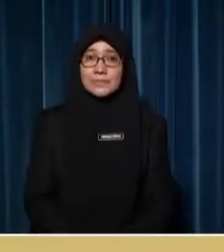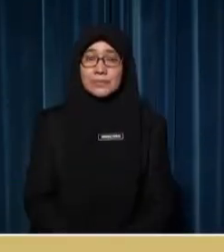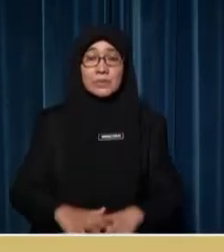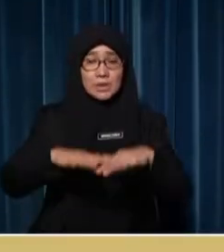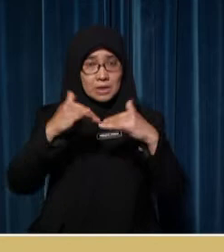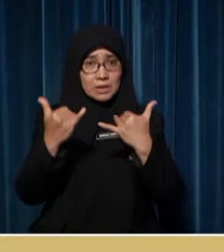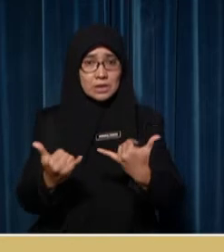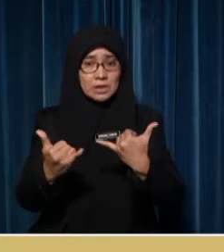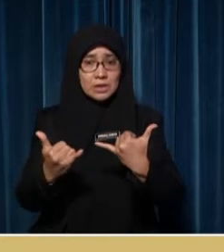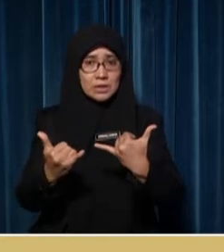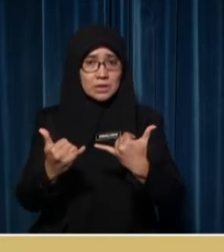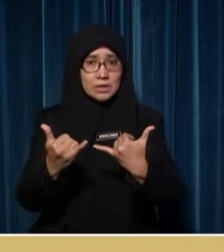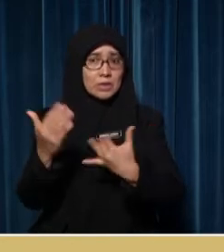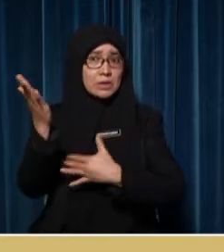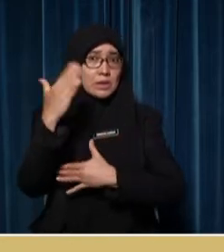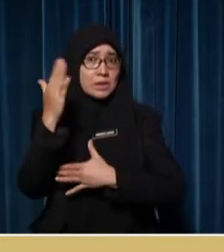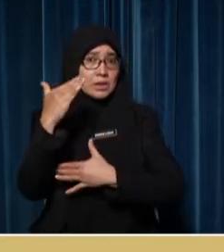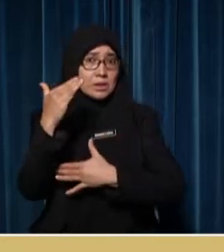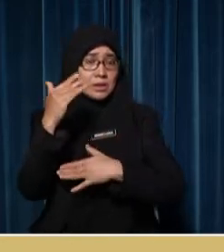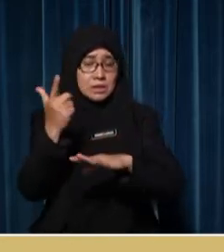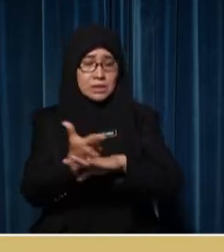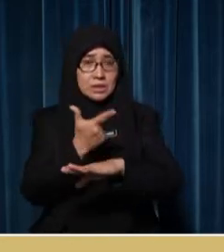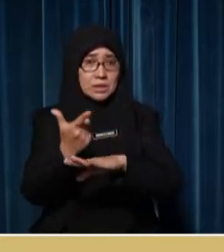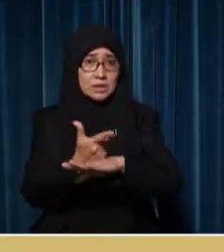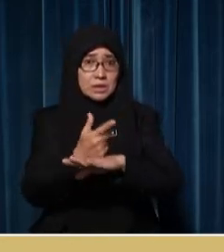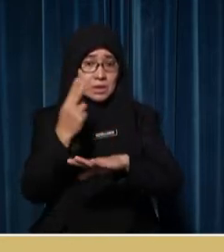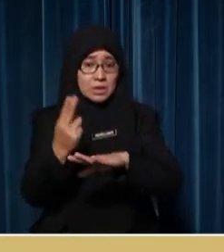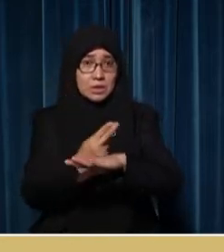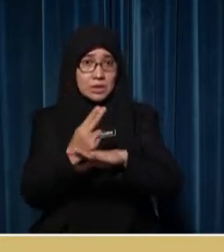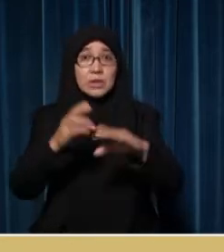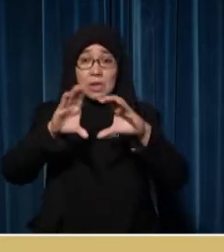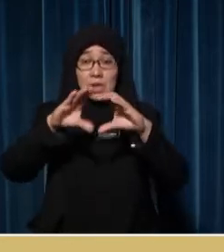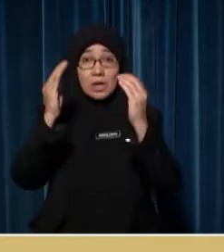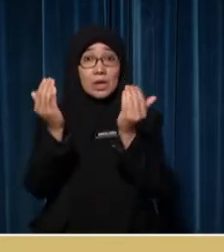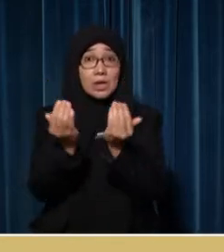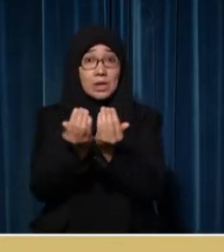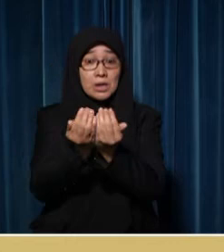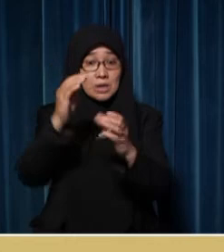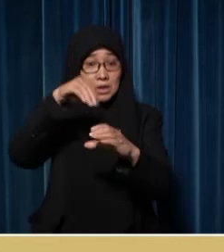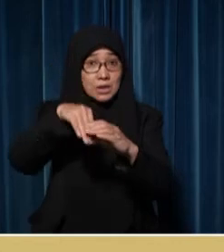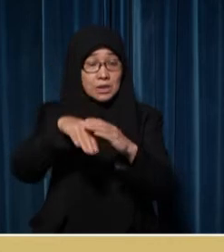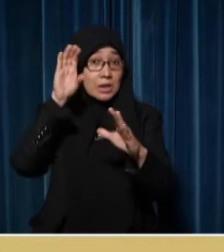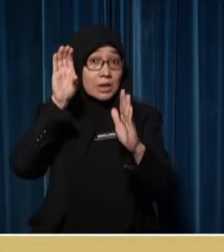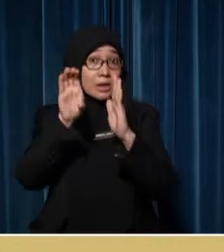Now, let's practice using these balls in the picture given.